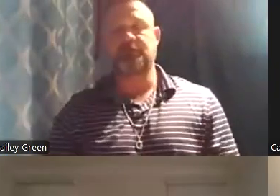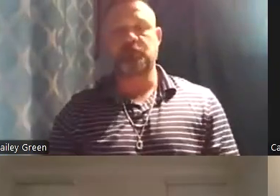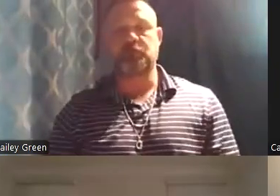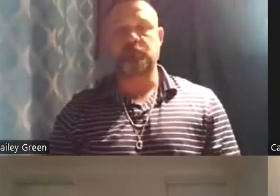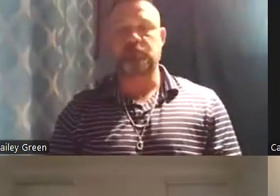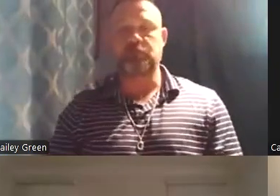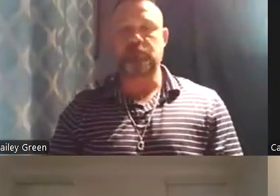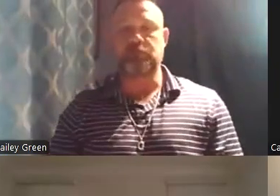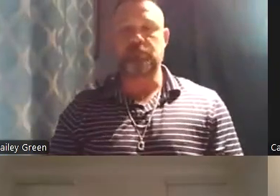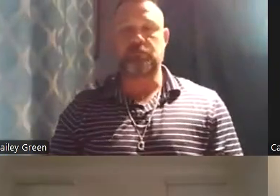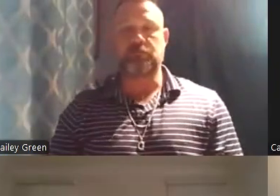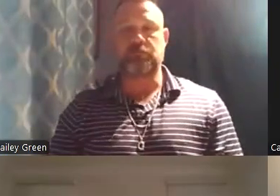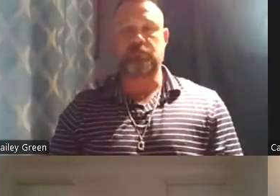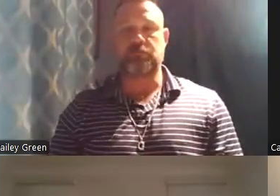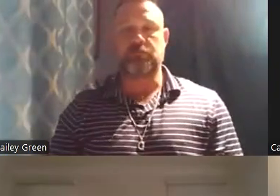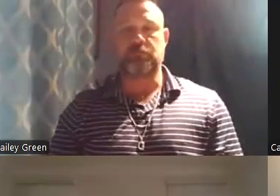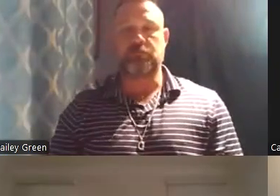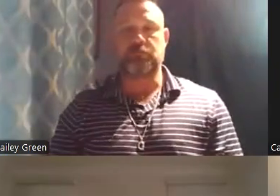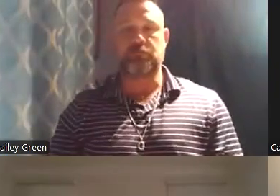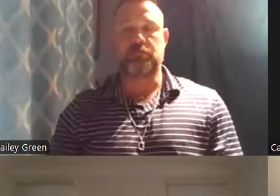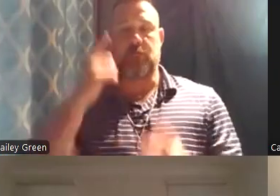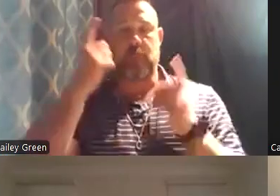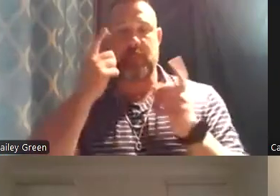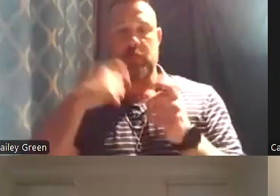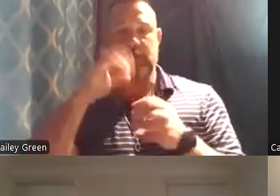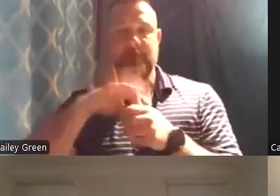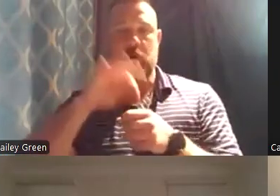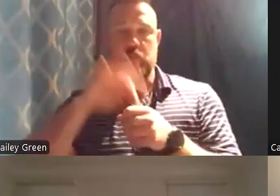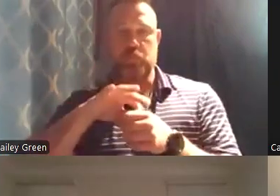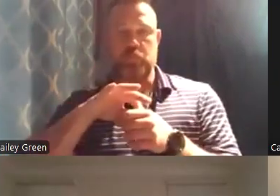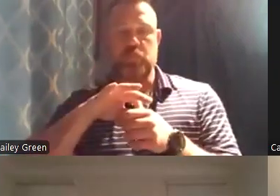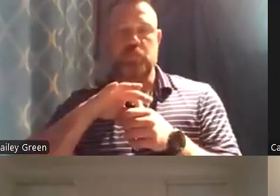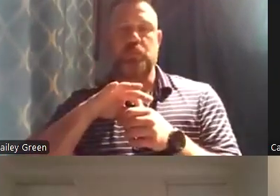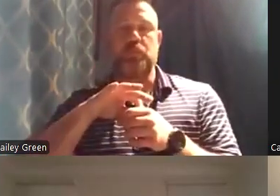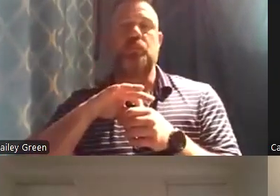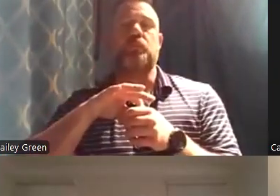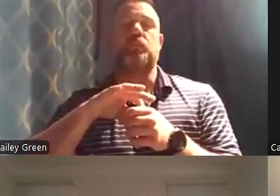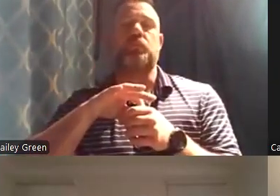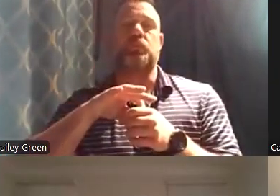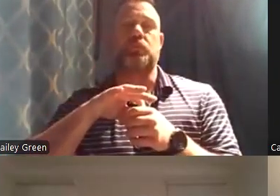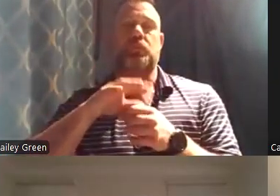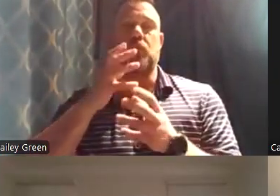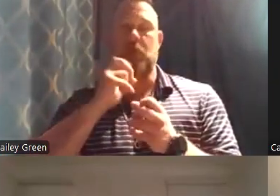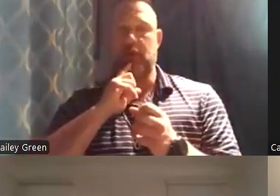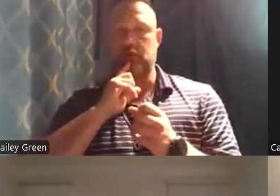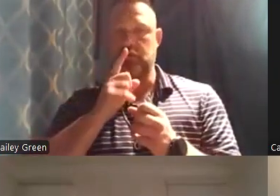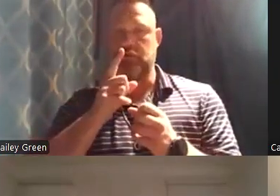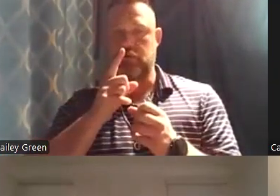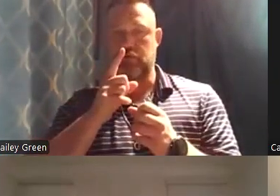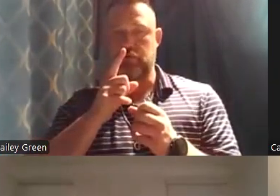Okay, do we, I think we need a vote on these, and I want to just, I want to make sure I'm